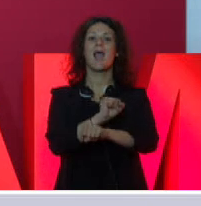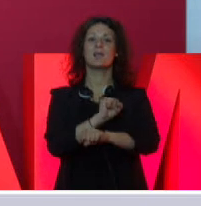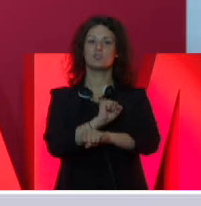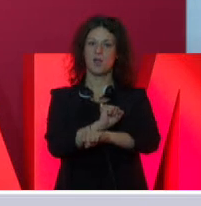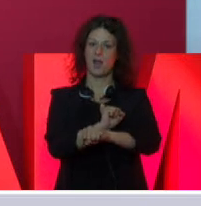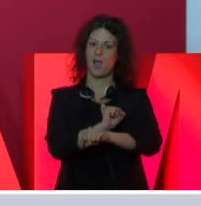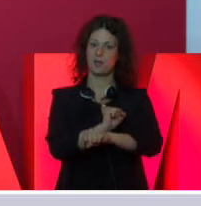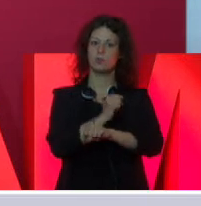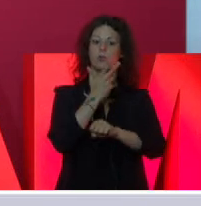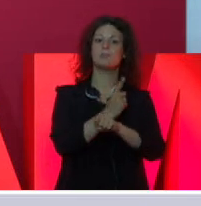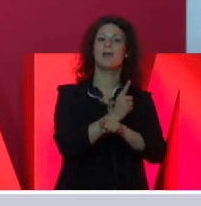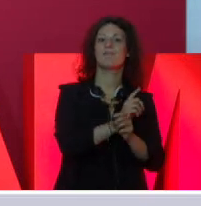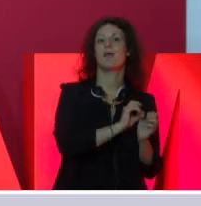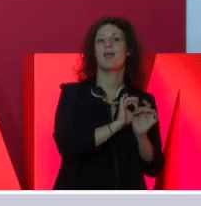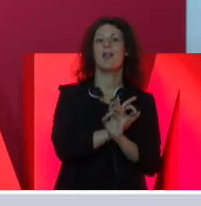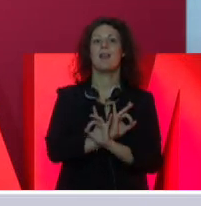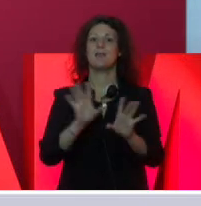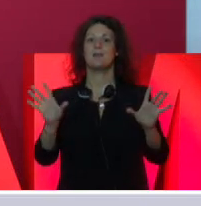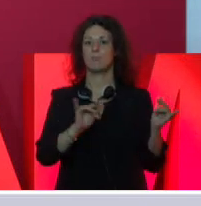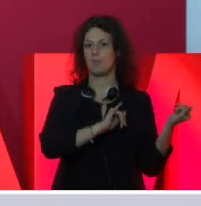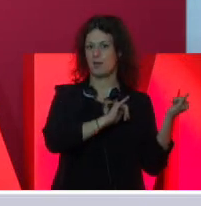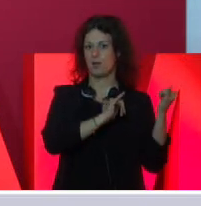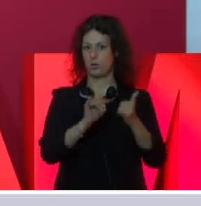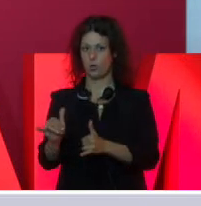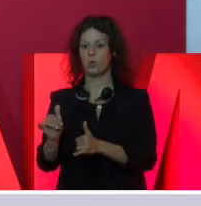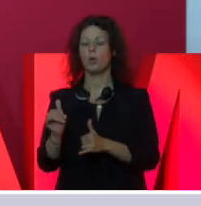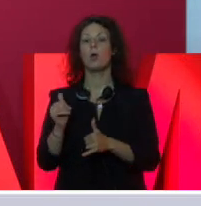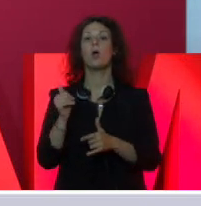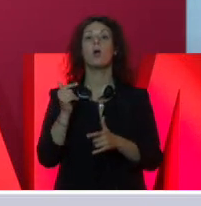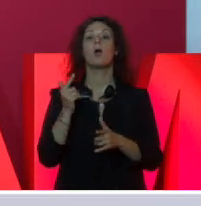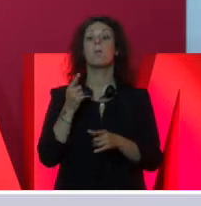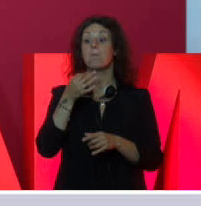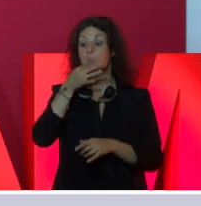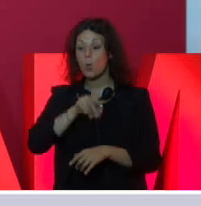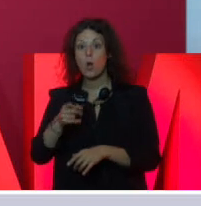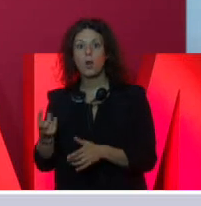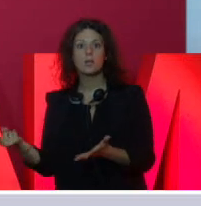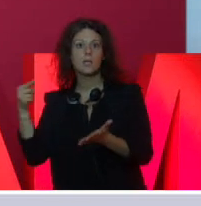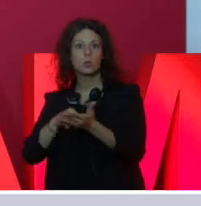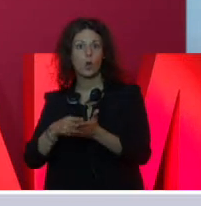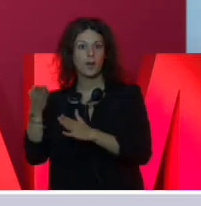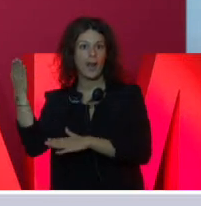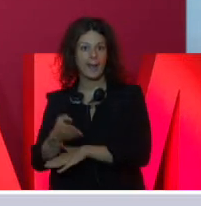possibility of freeing a prisoner based on his possibility of